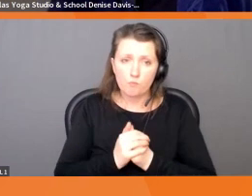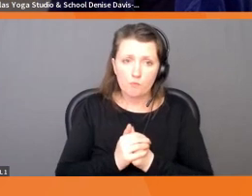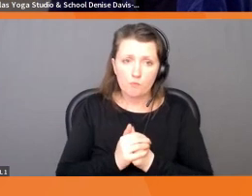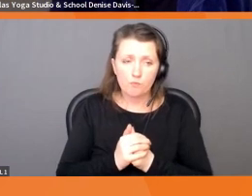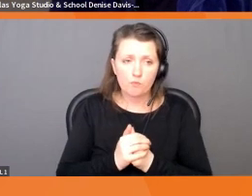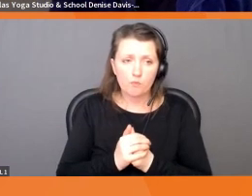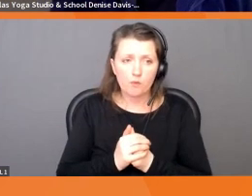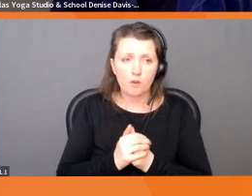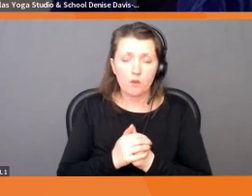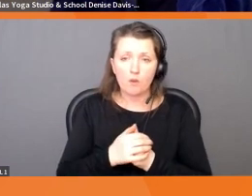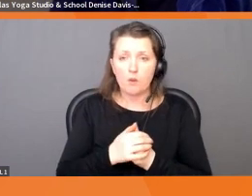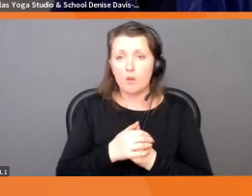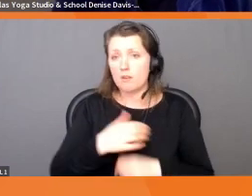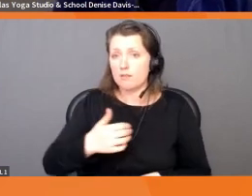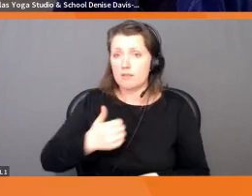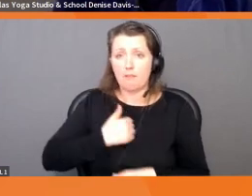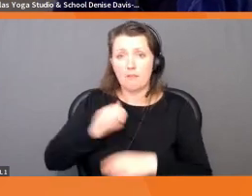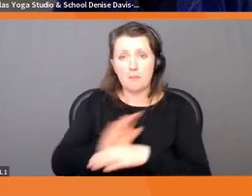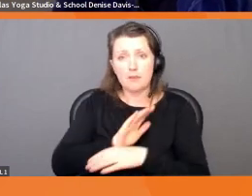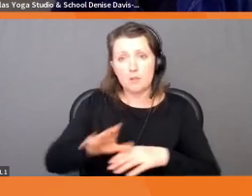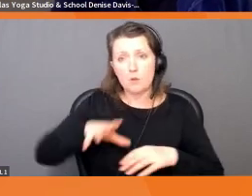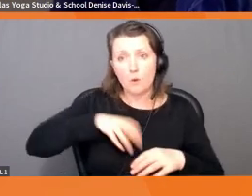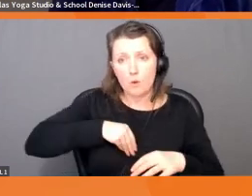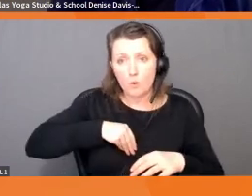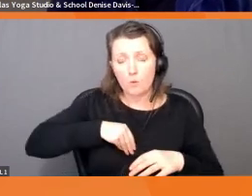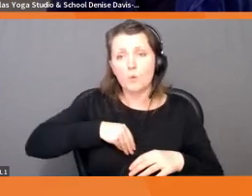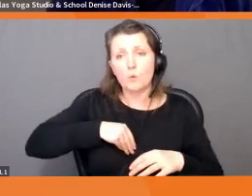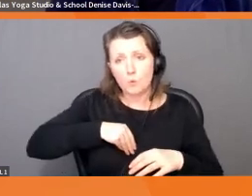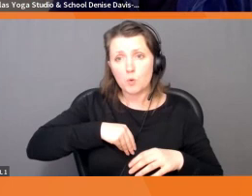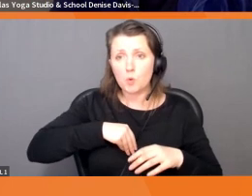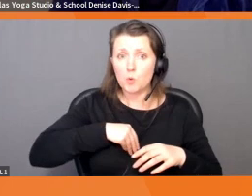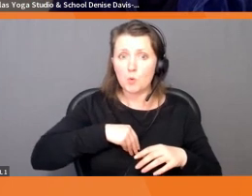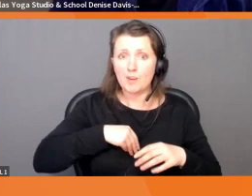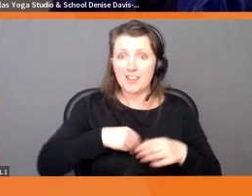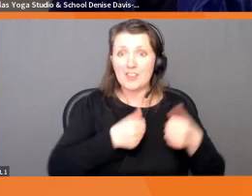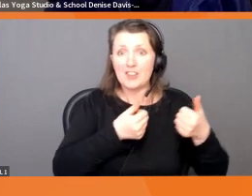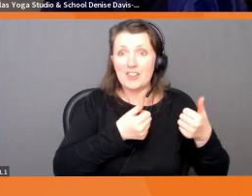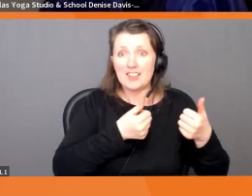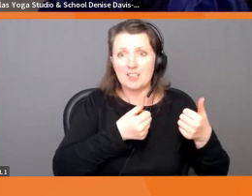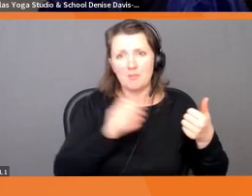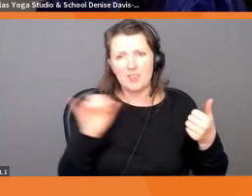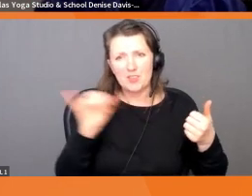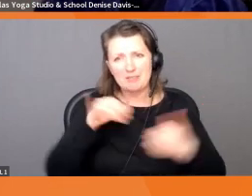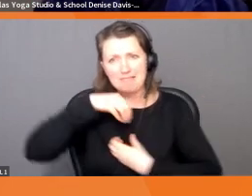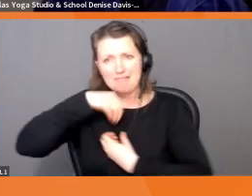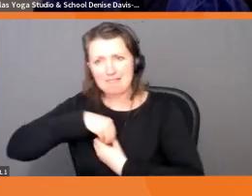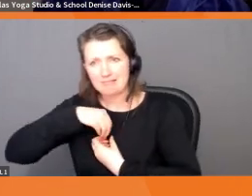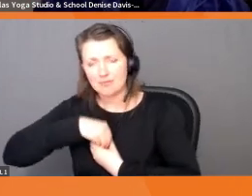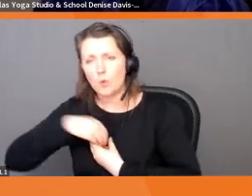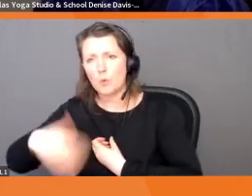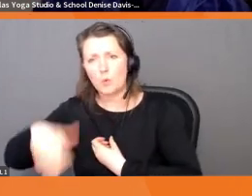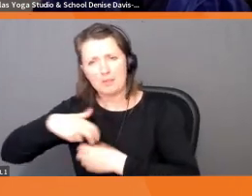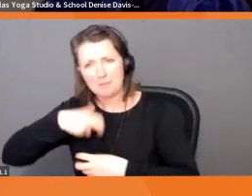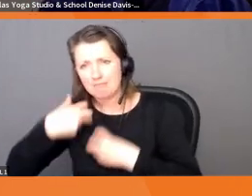an entrepreneur, and it can wreak havoc on our mental health. It's like, we don't know what goes on with another person unless they choose